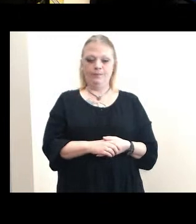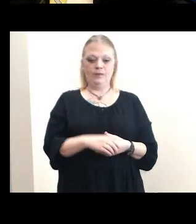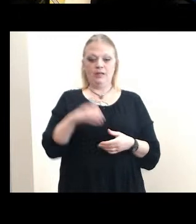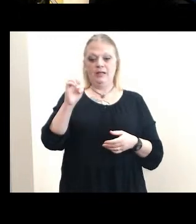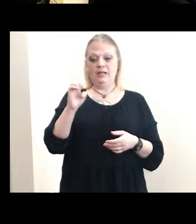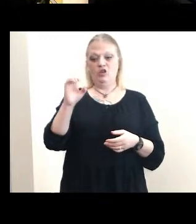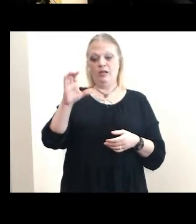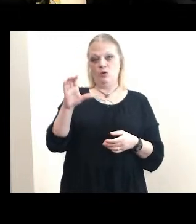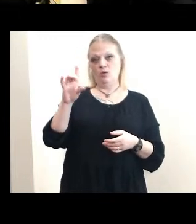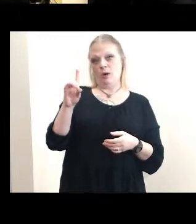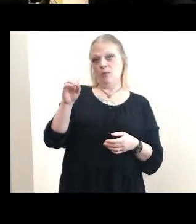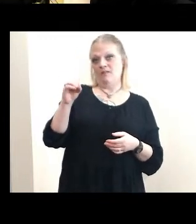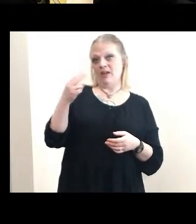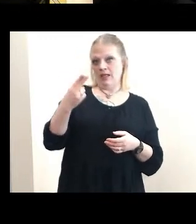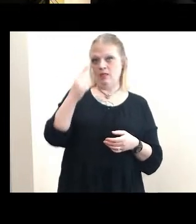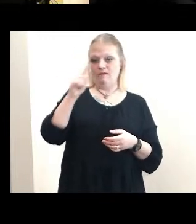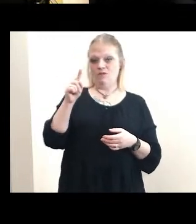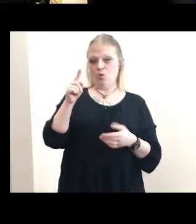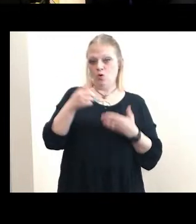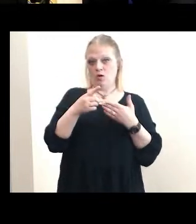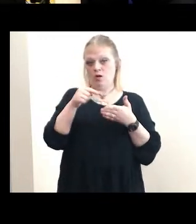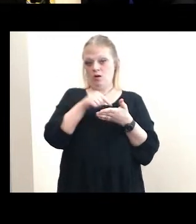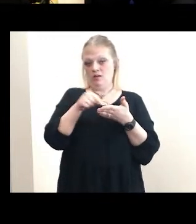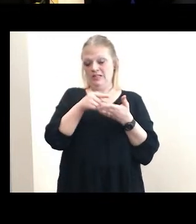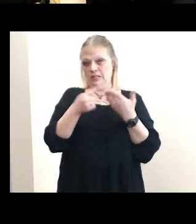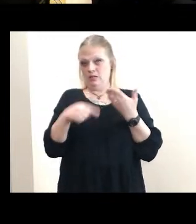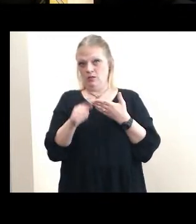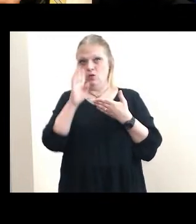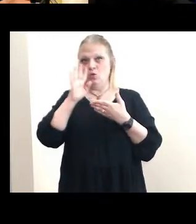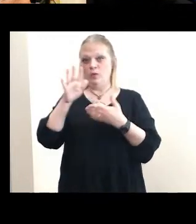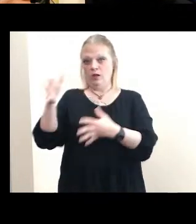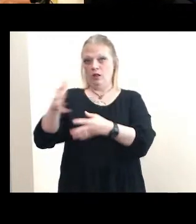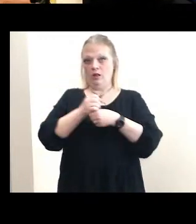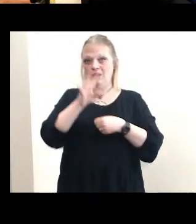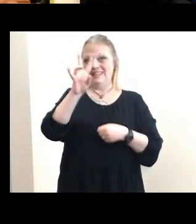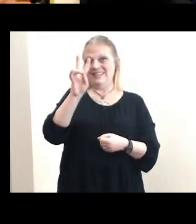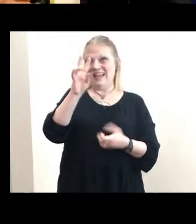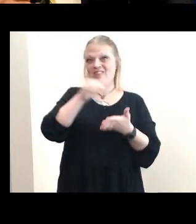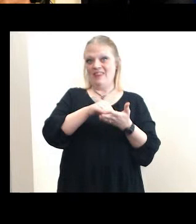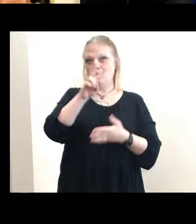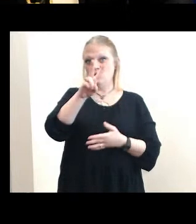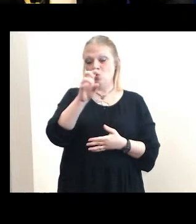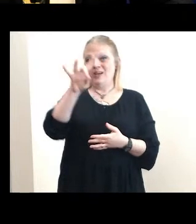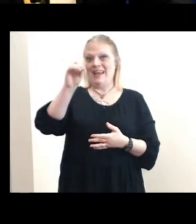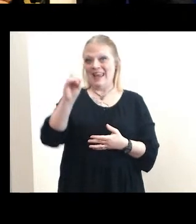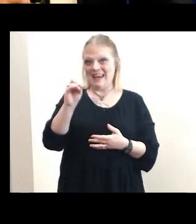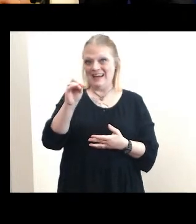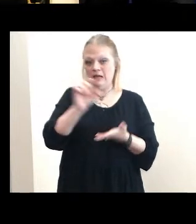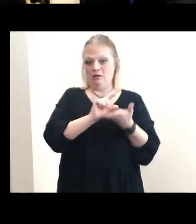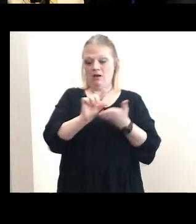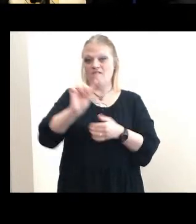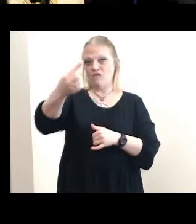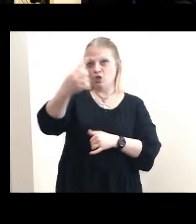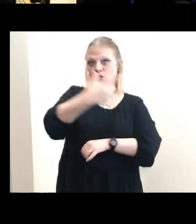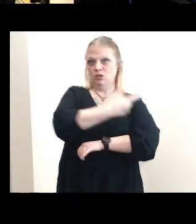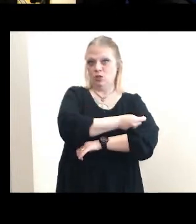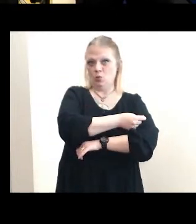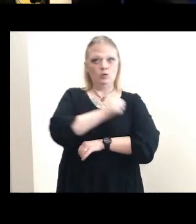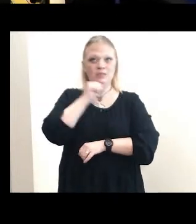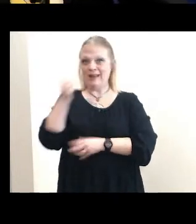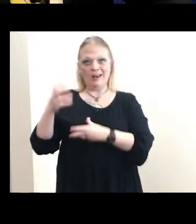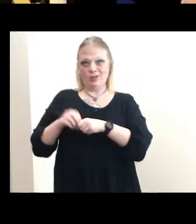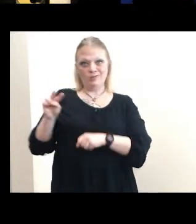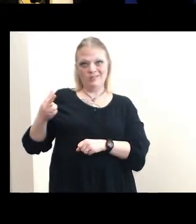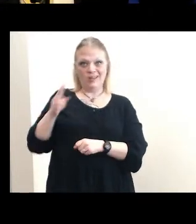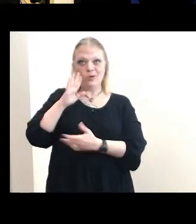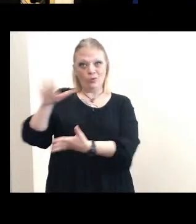Erie County Department of Health for this upcoming week will receive 7,280 doses, first doses. This doesn't include the second doses